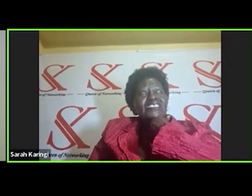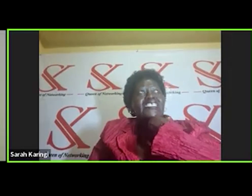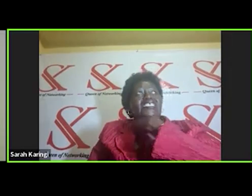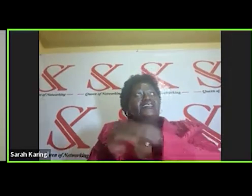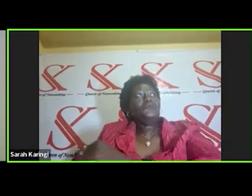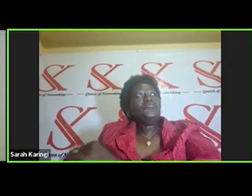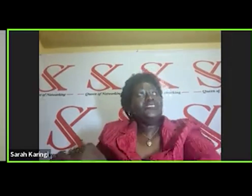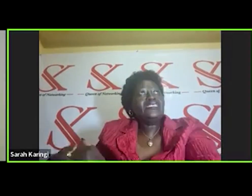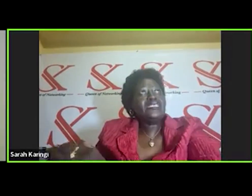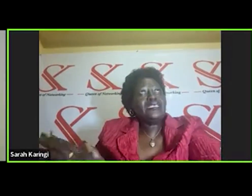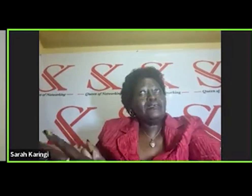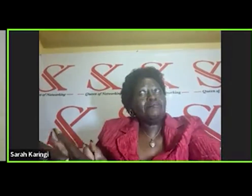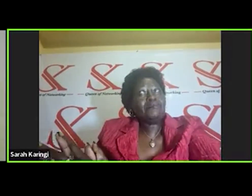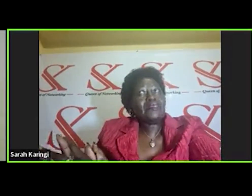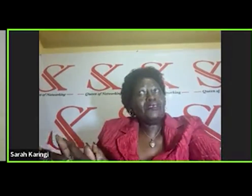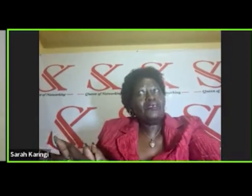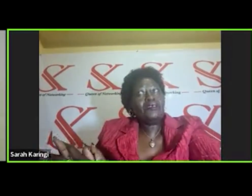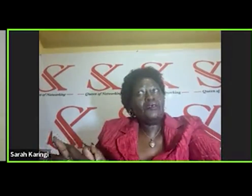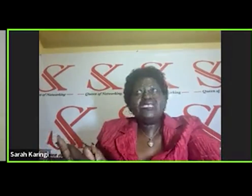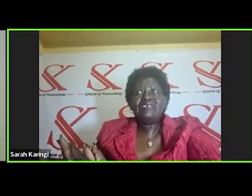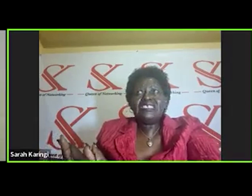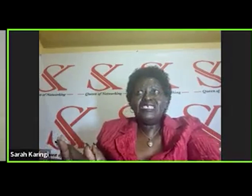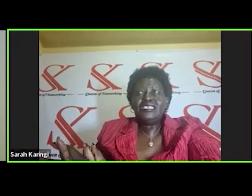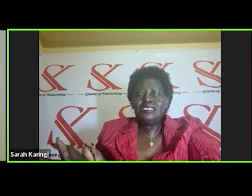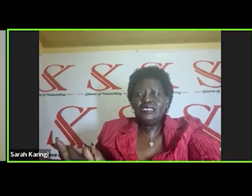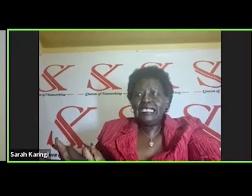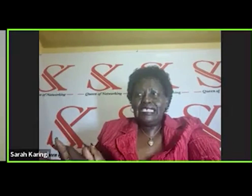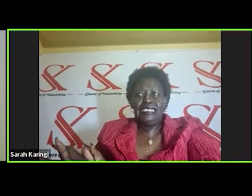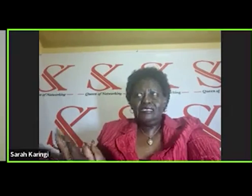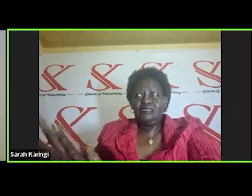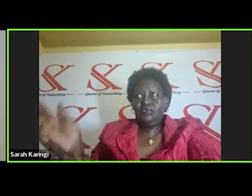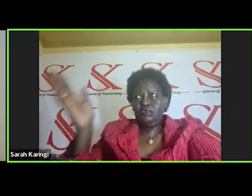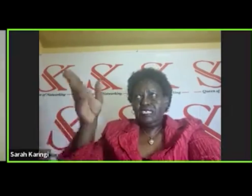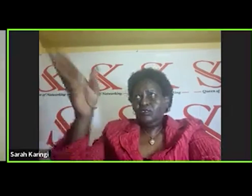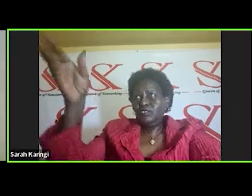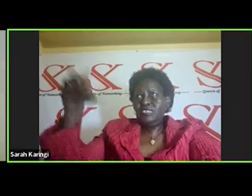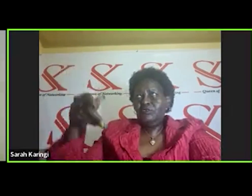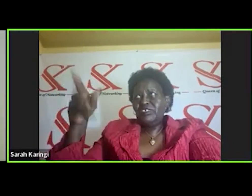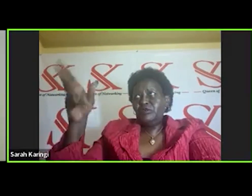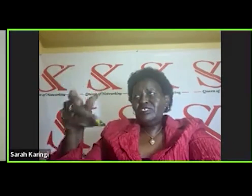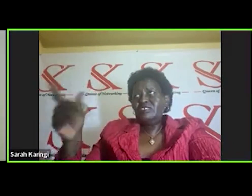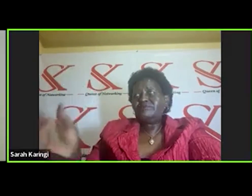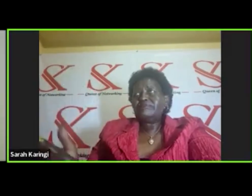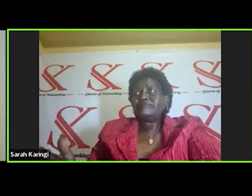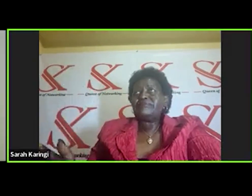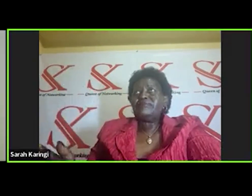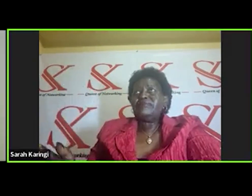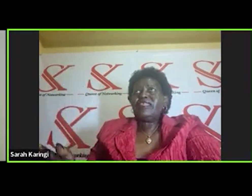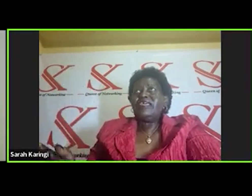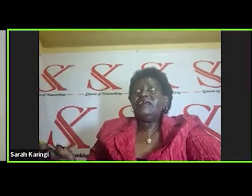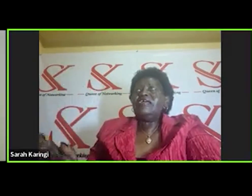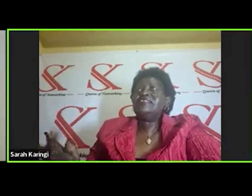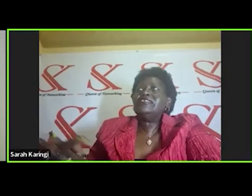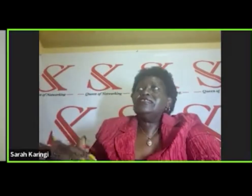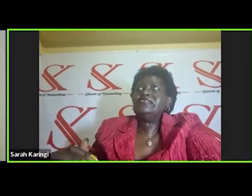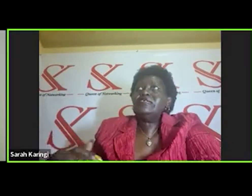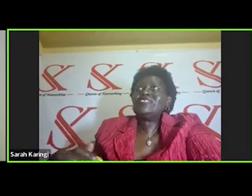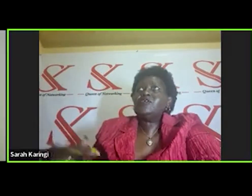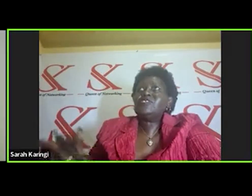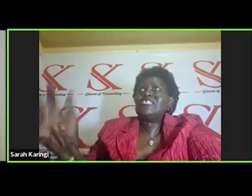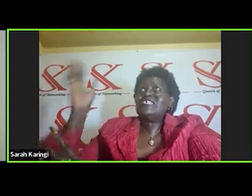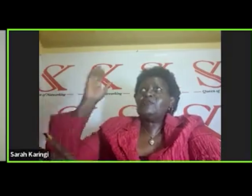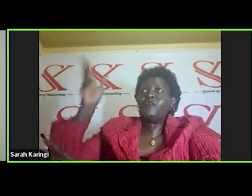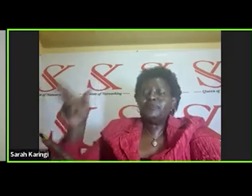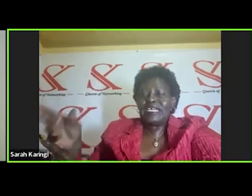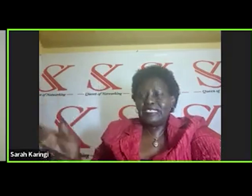certain hotel, which is on Jivanji Gardens. I don't know the name of the road. And there